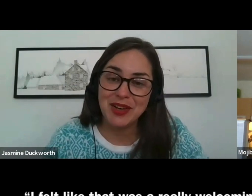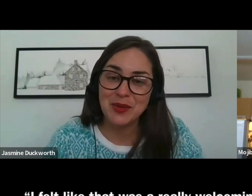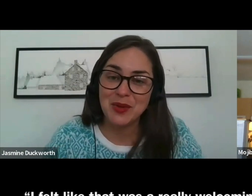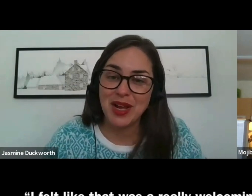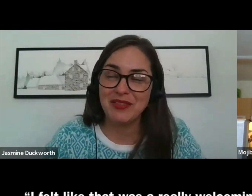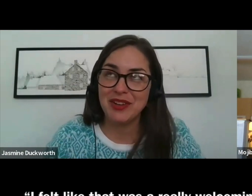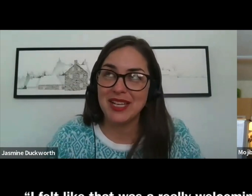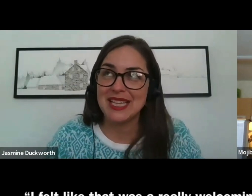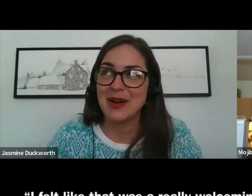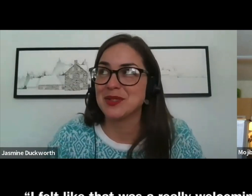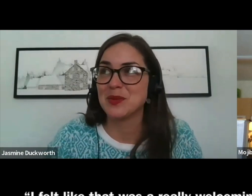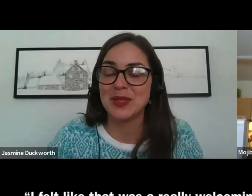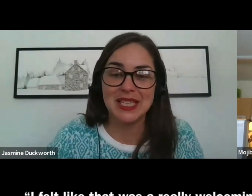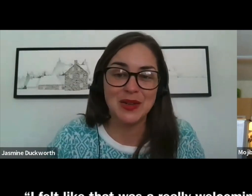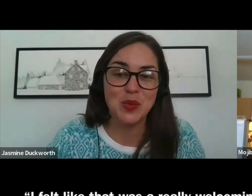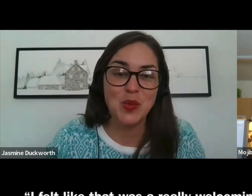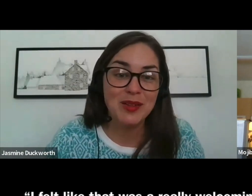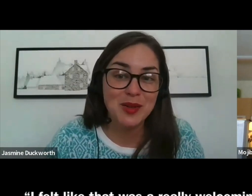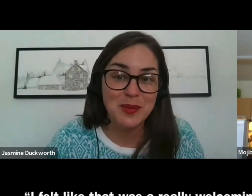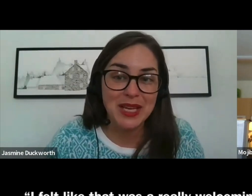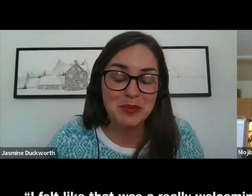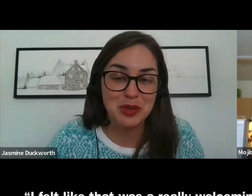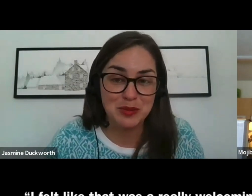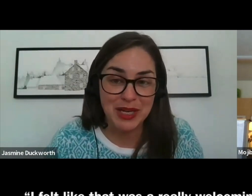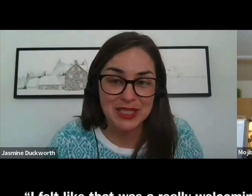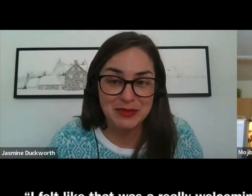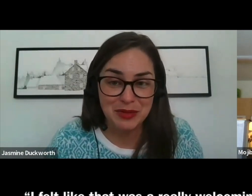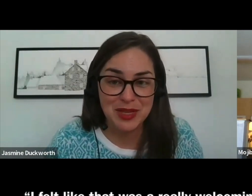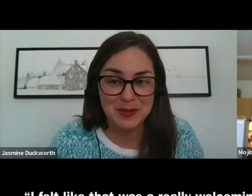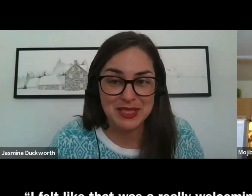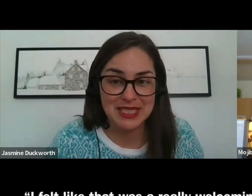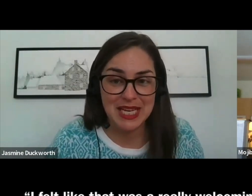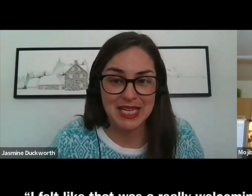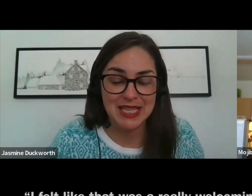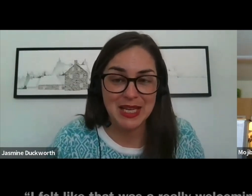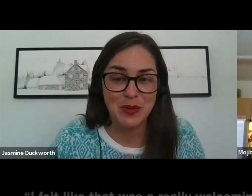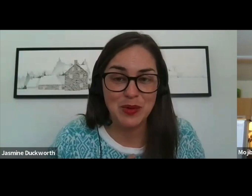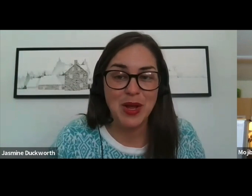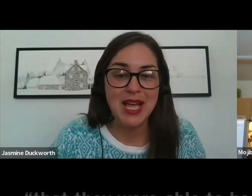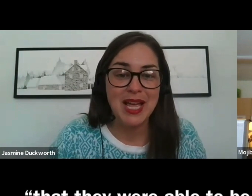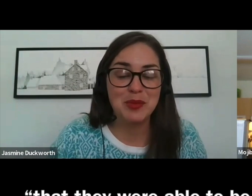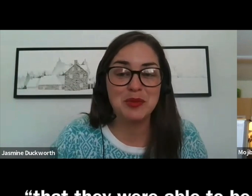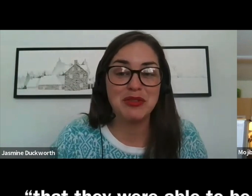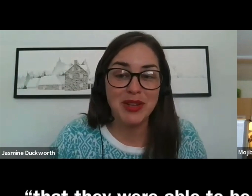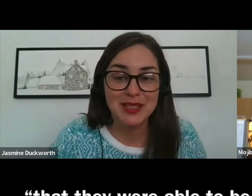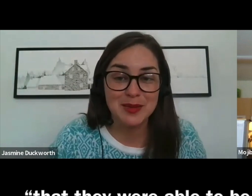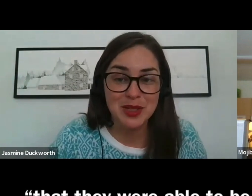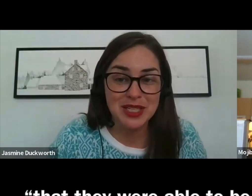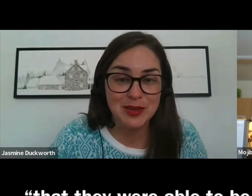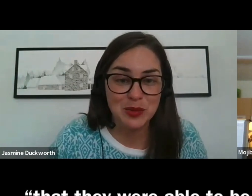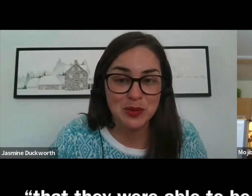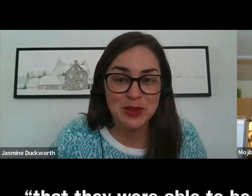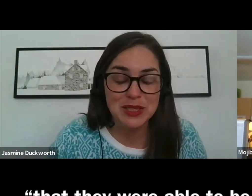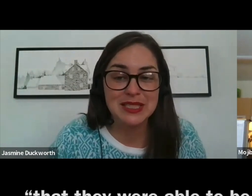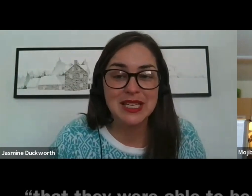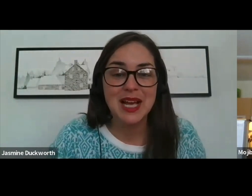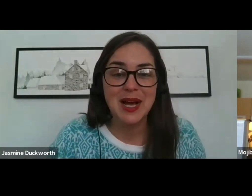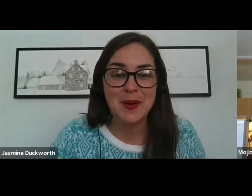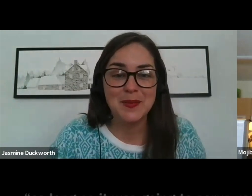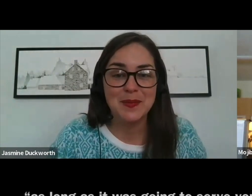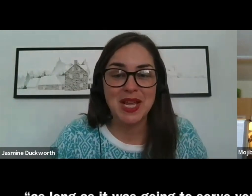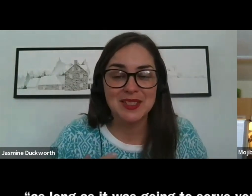like I felt like that was a really welcoming perspective for them to take, that they were able to be flexible in their